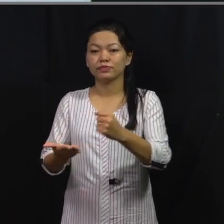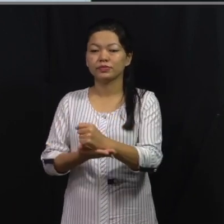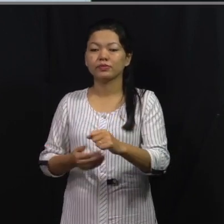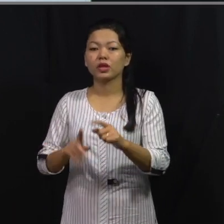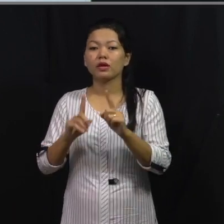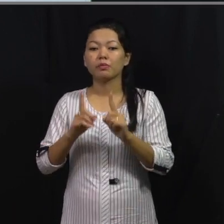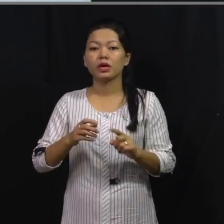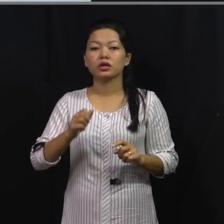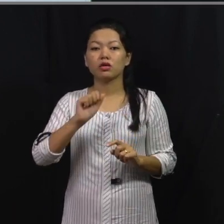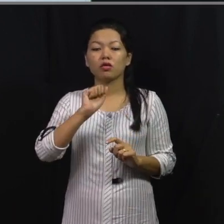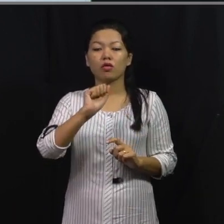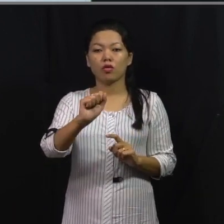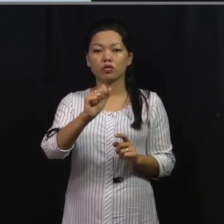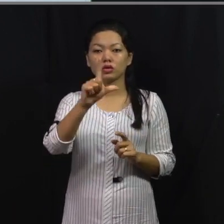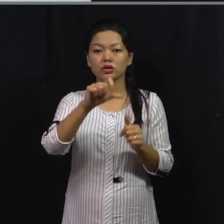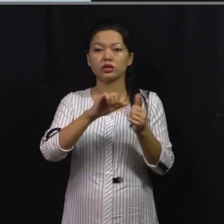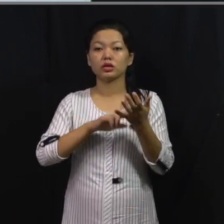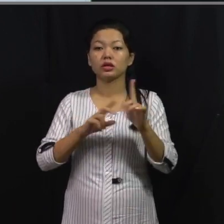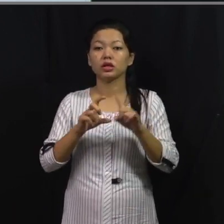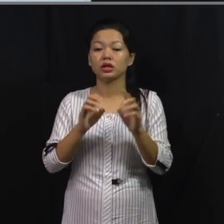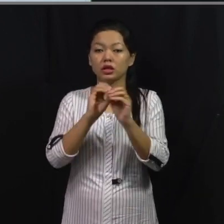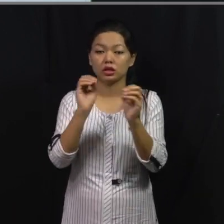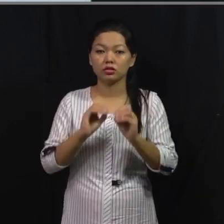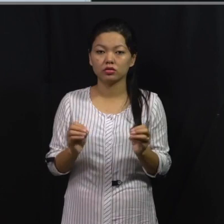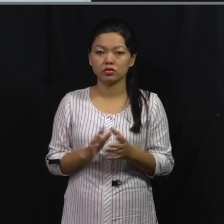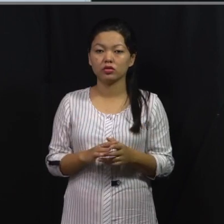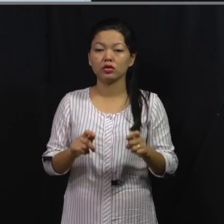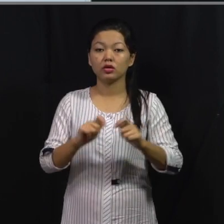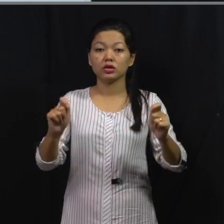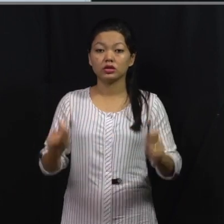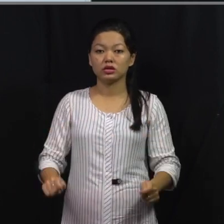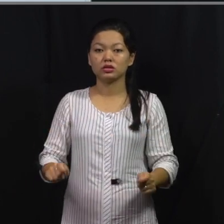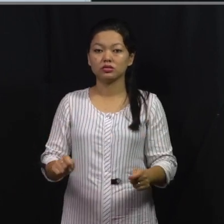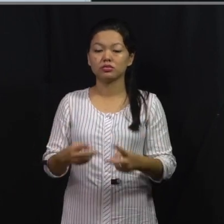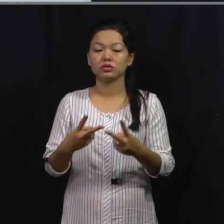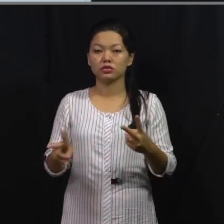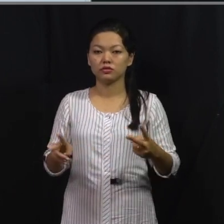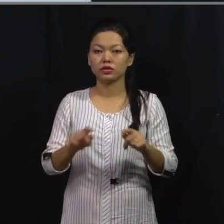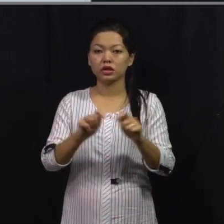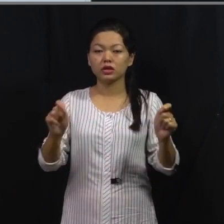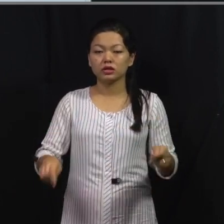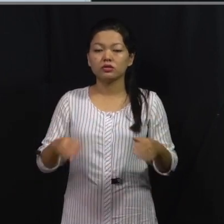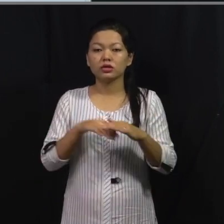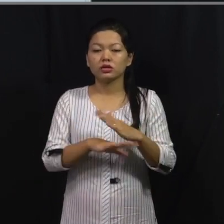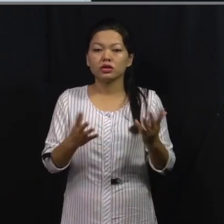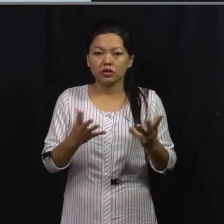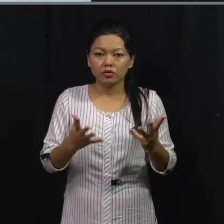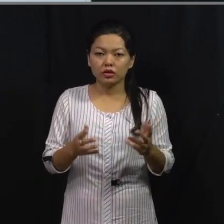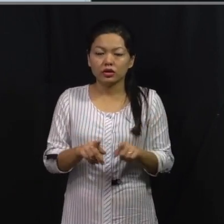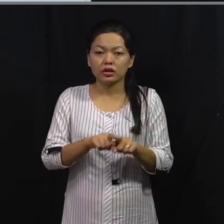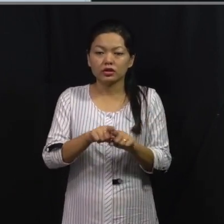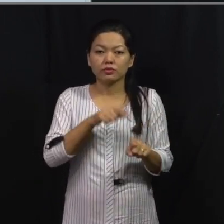are under the judge money system. Judge money system is a system where there are some judgments, okay, where they own the land, and then